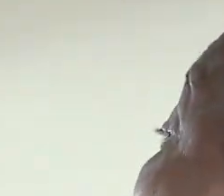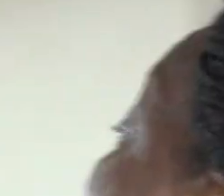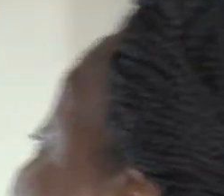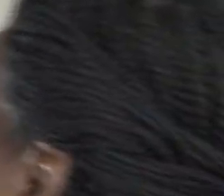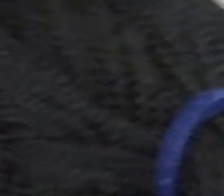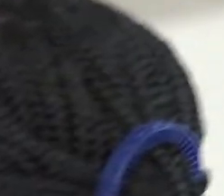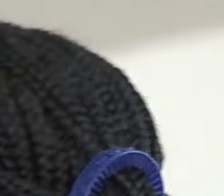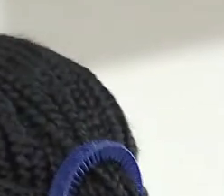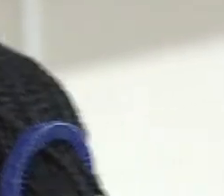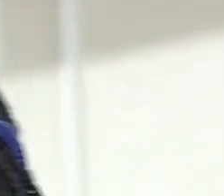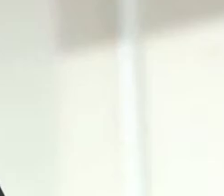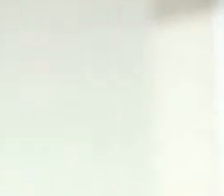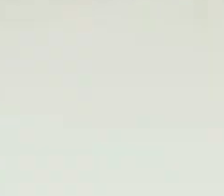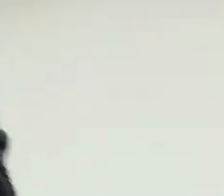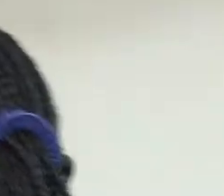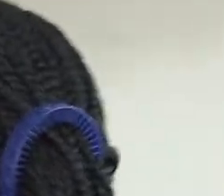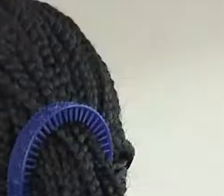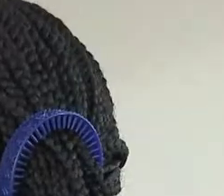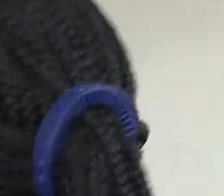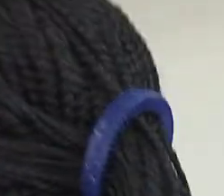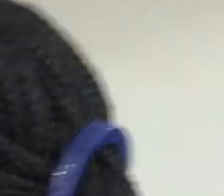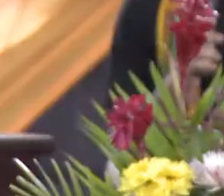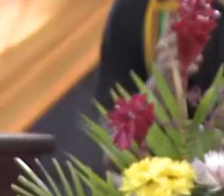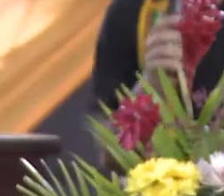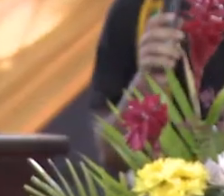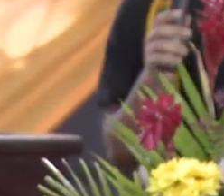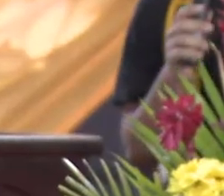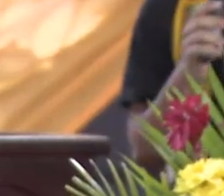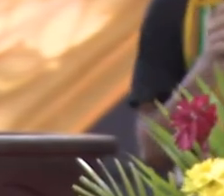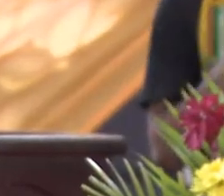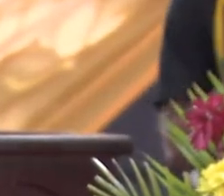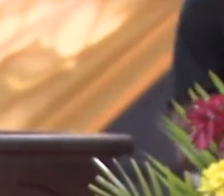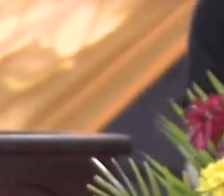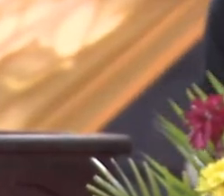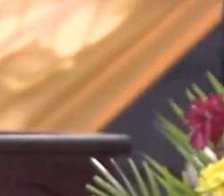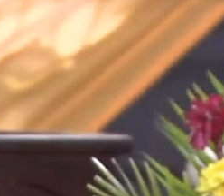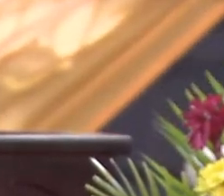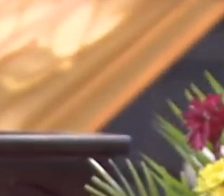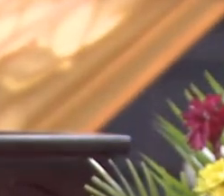making, I know my needs He'll